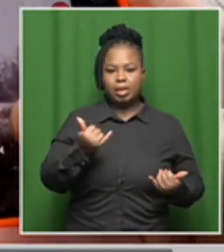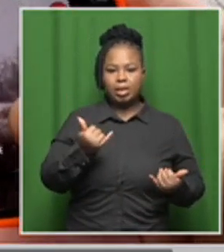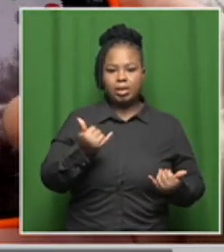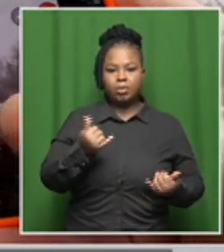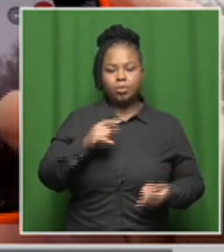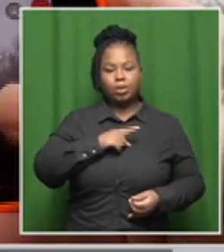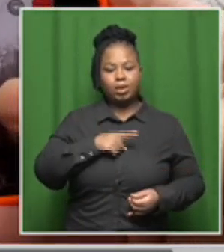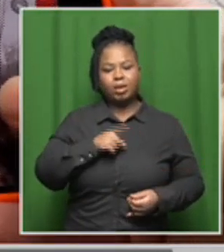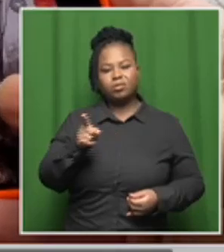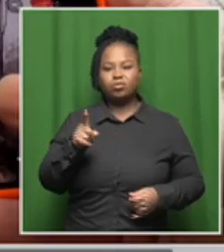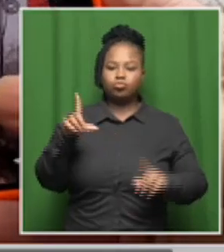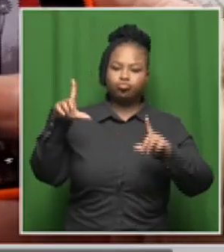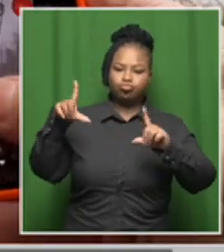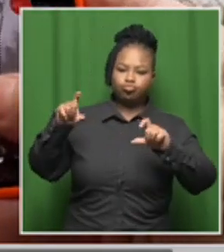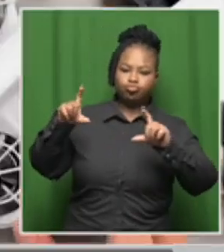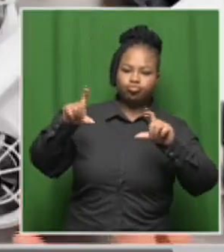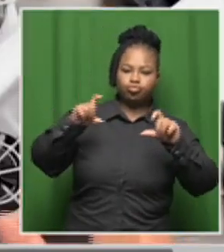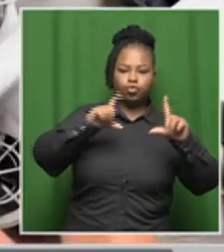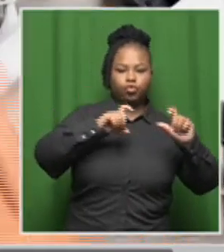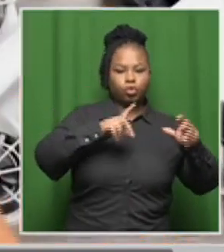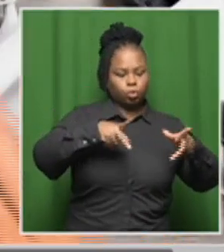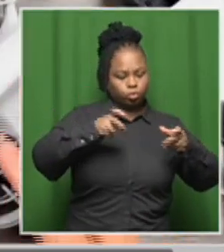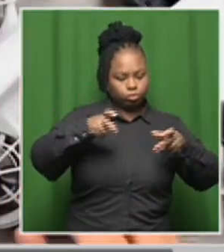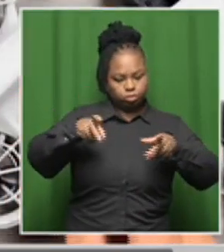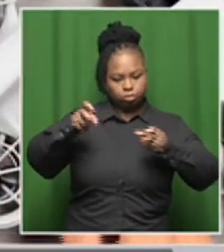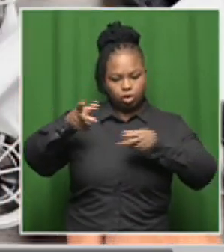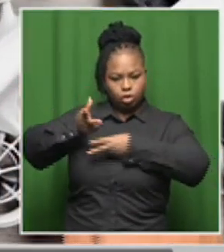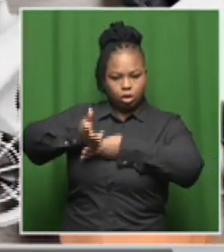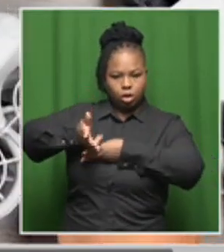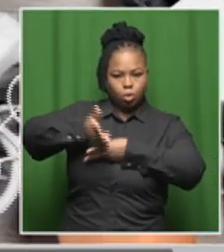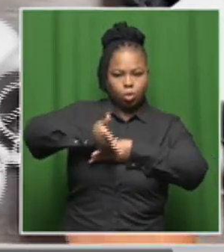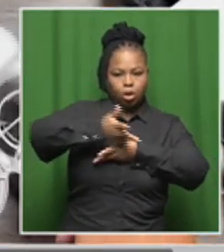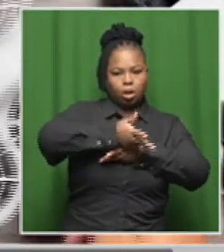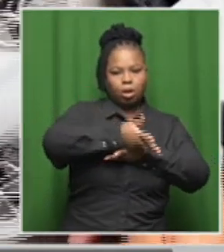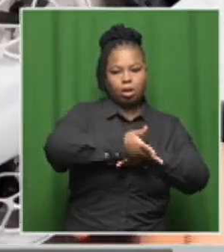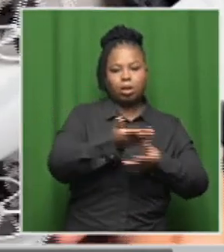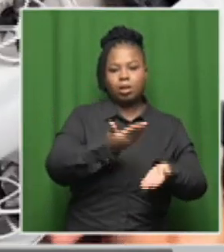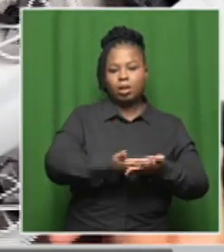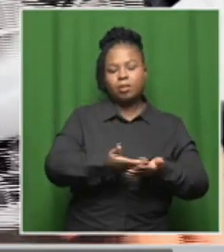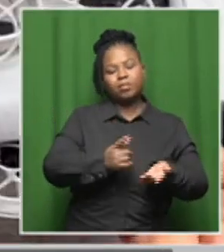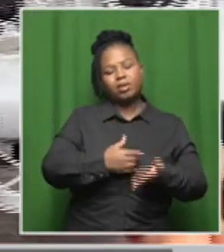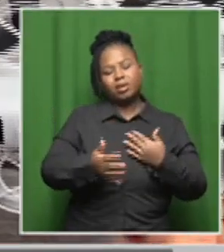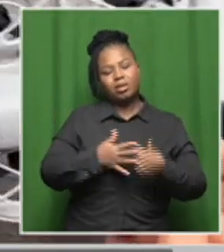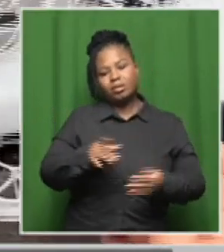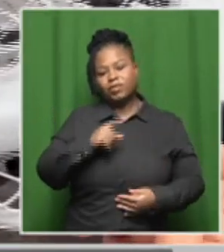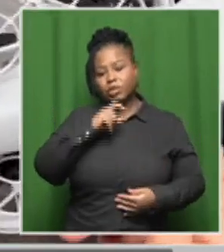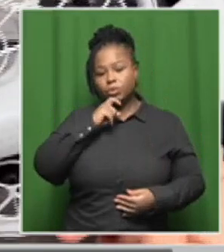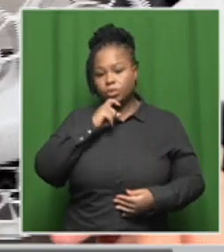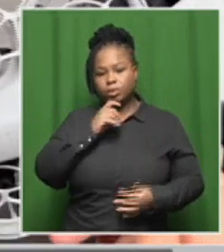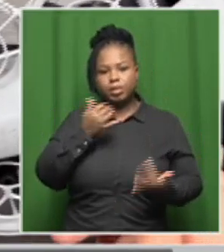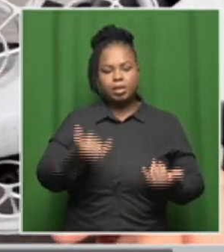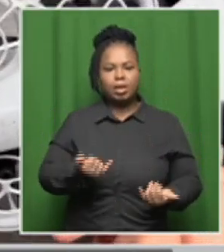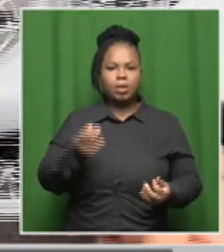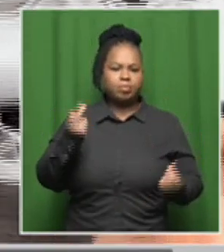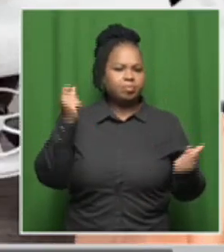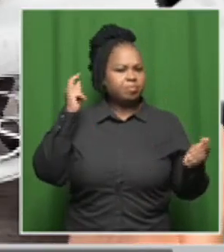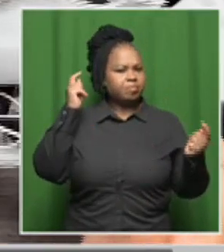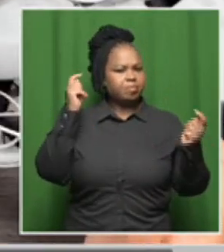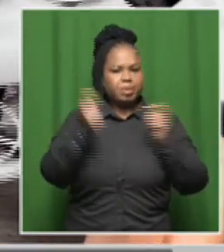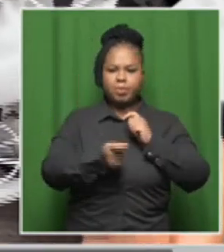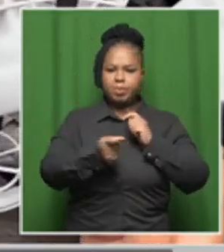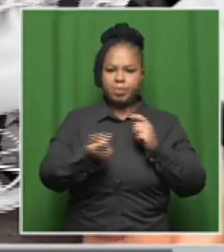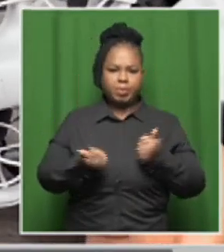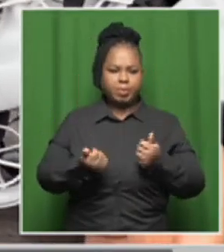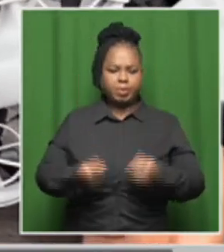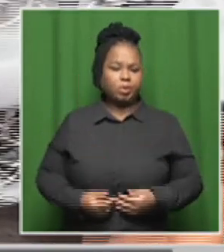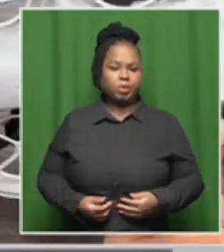things that would take photographs or be used for recording purposes and, you know, whatever else, they have evolved so much. And I mean,